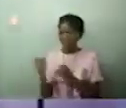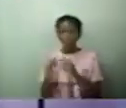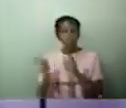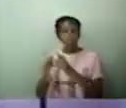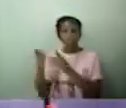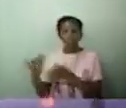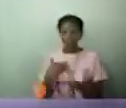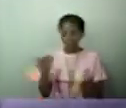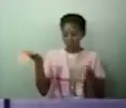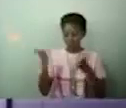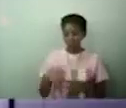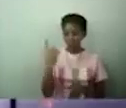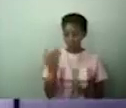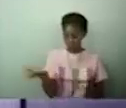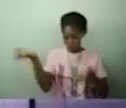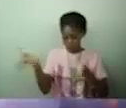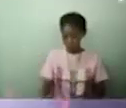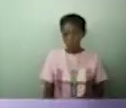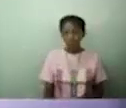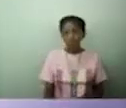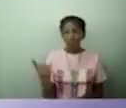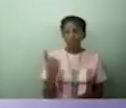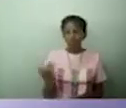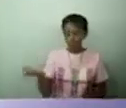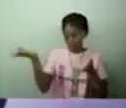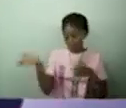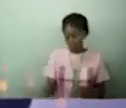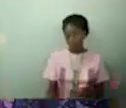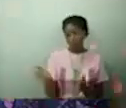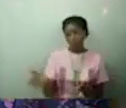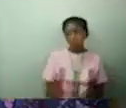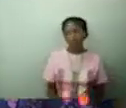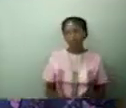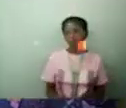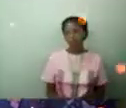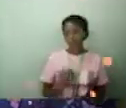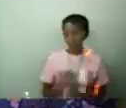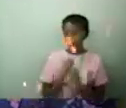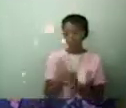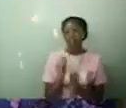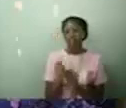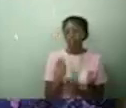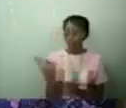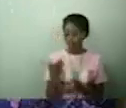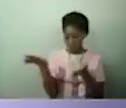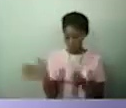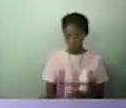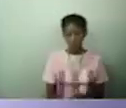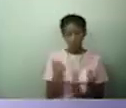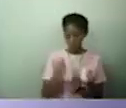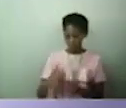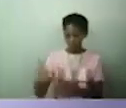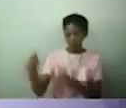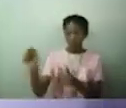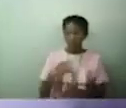will die alone. Go to eternal destinations alone. And you are rewarded alone. So who are you